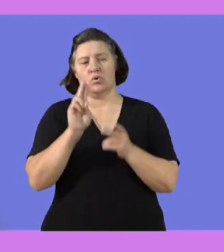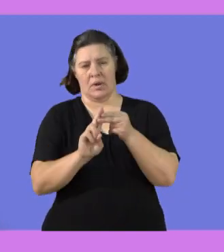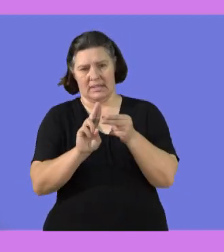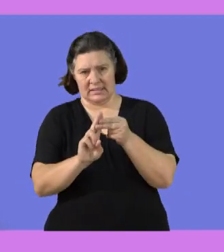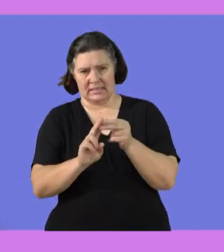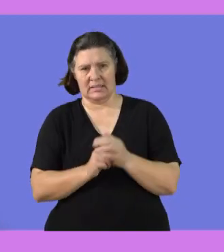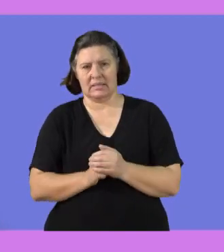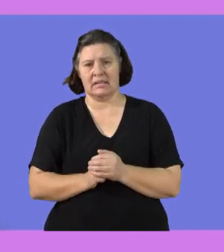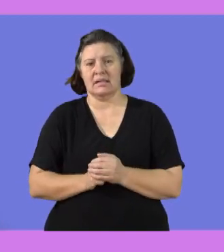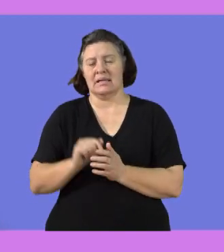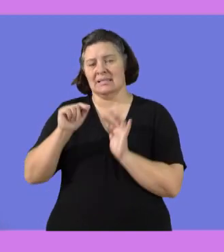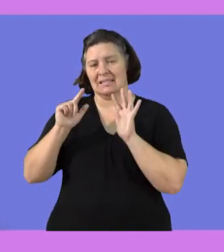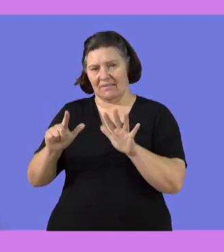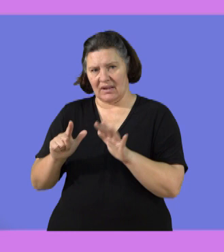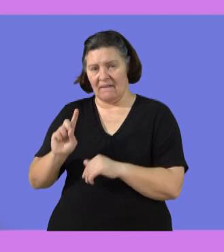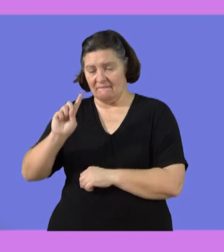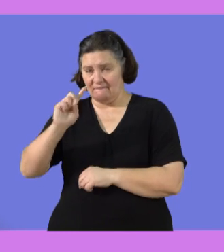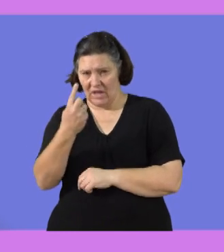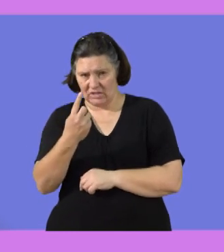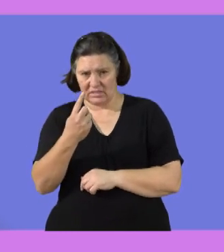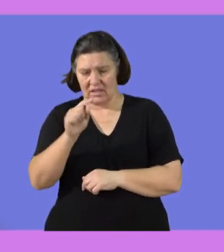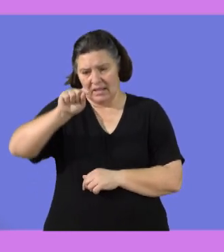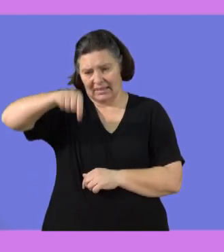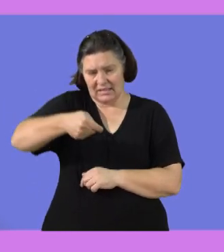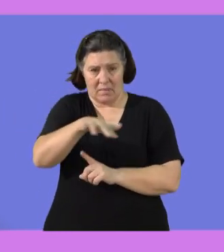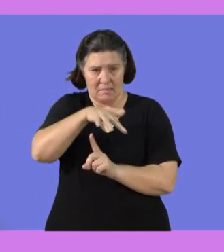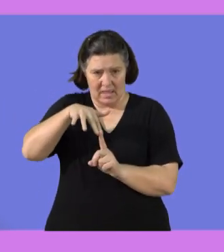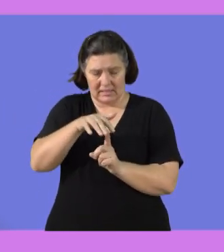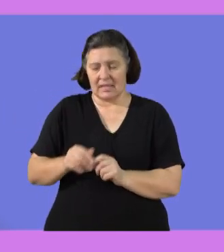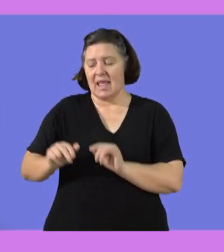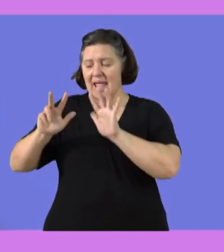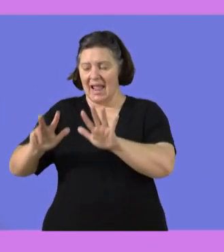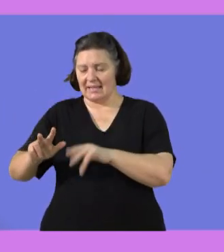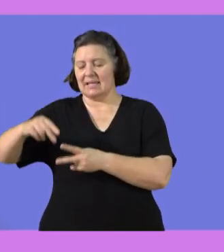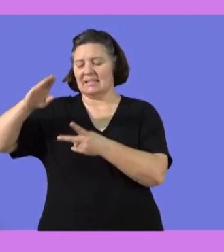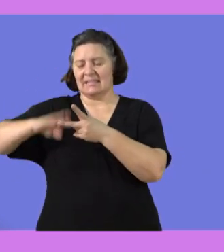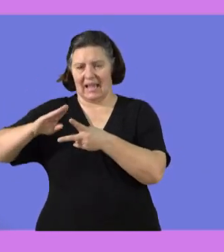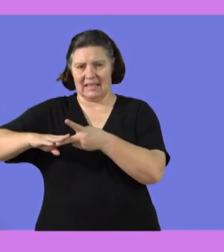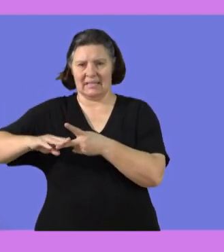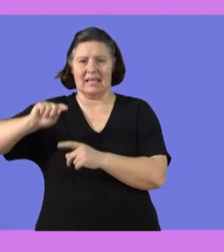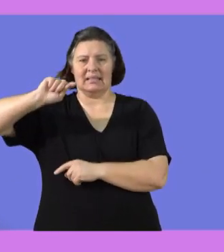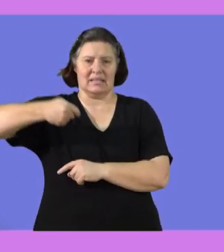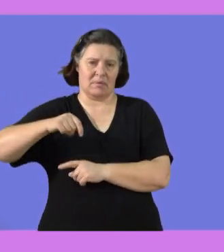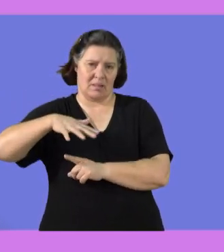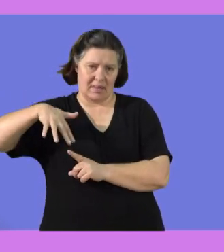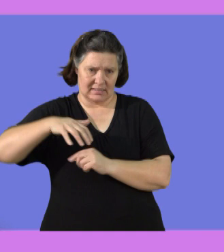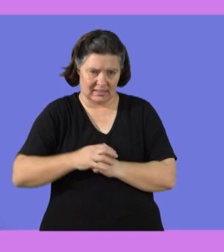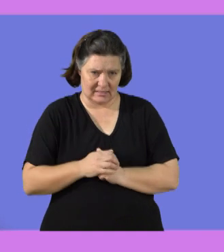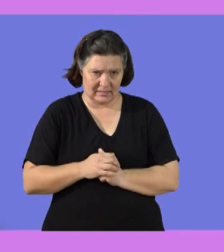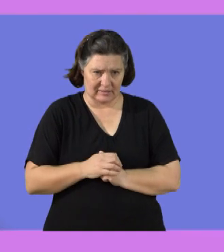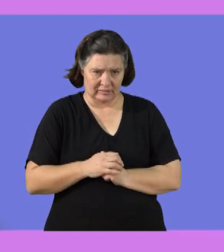unit. And then 7 is the first decimal place. 8 is in the second decimal